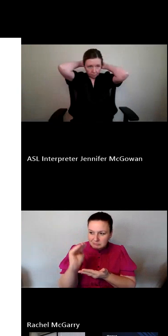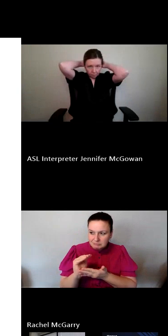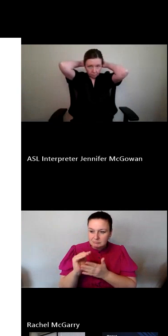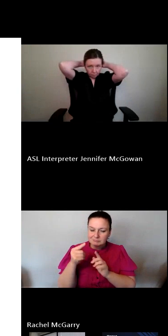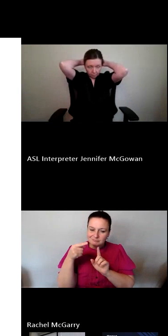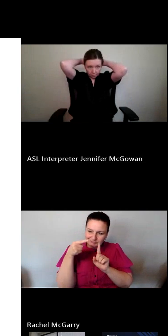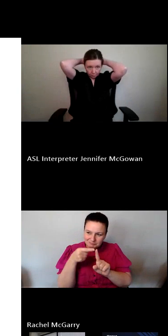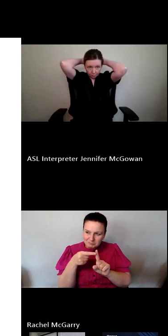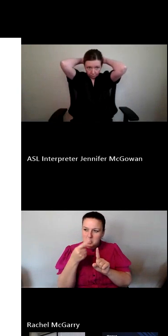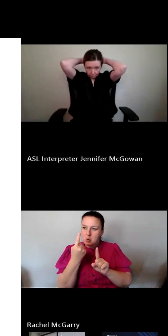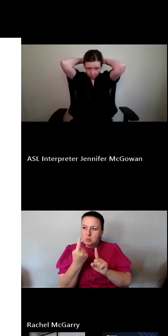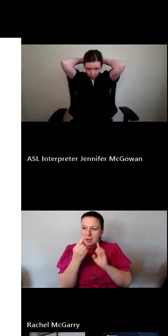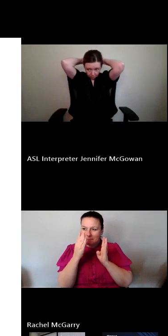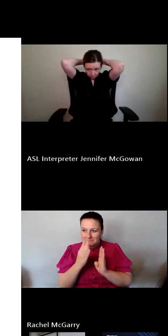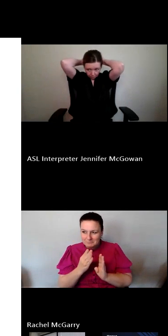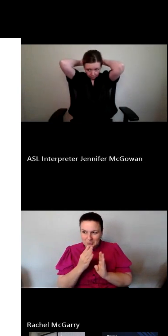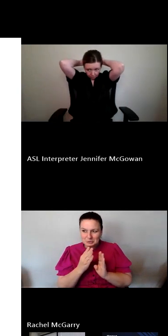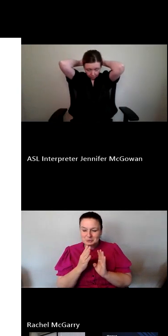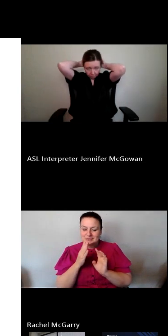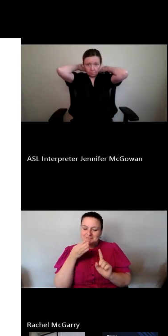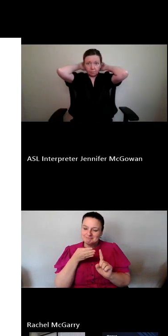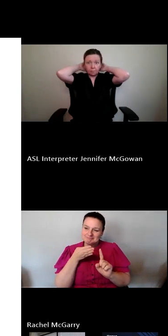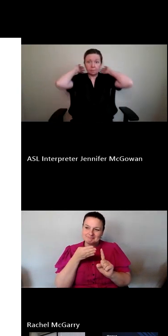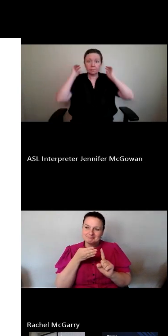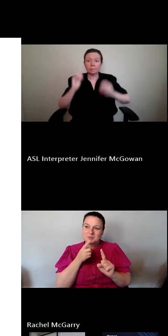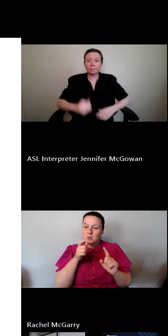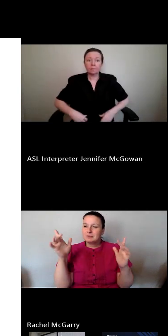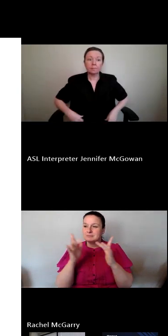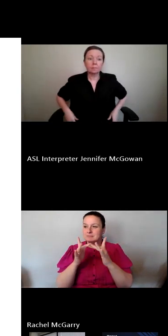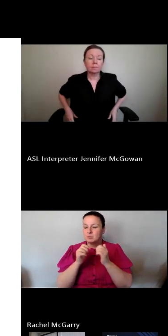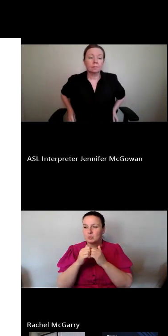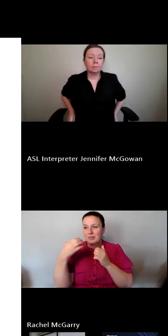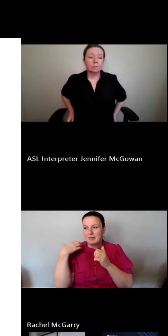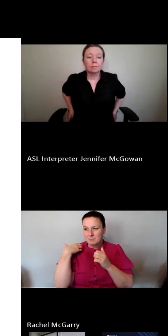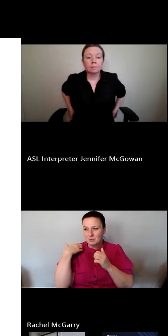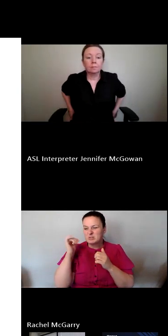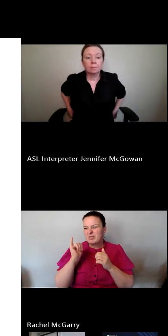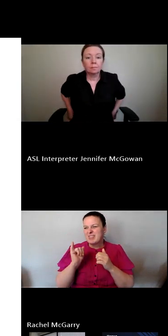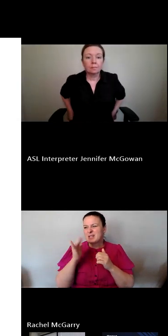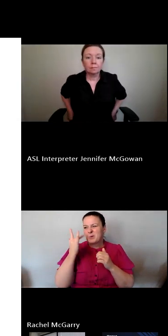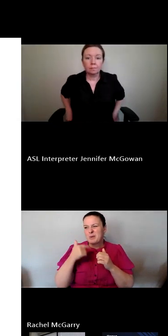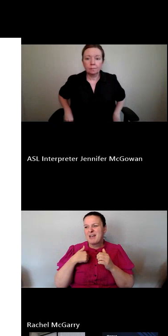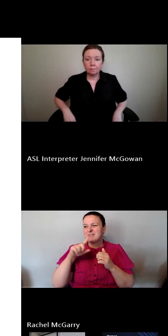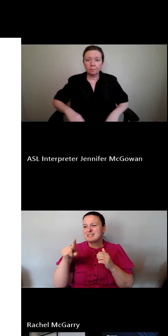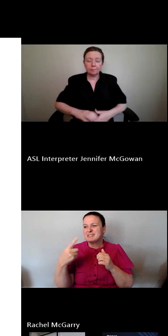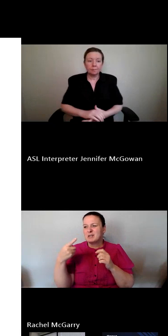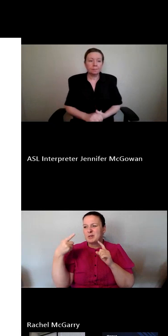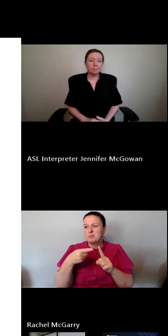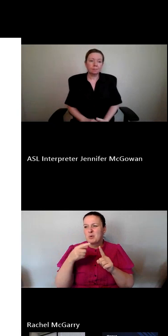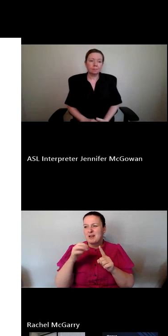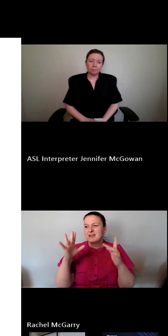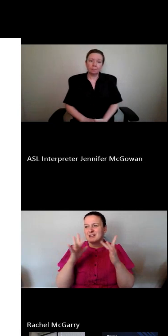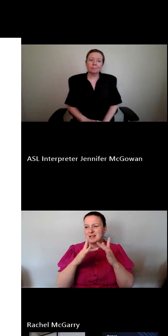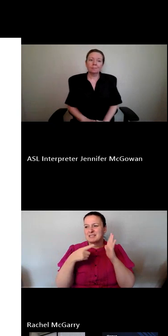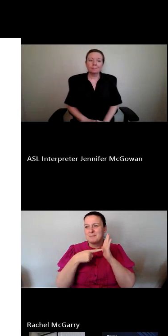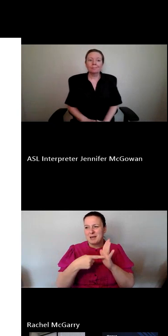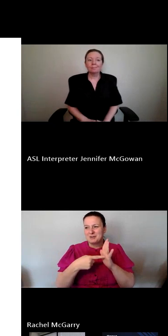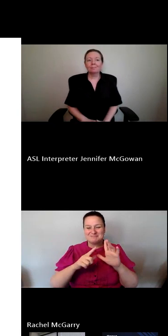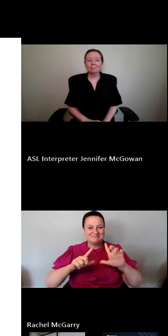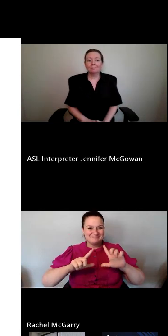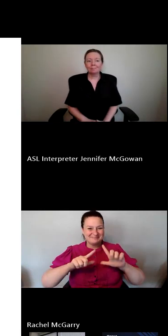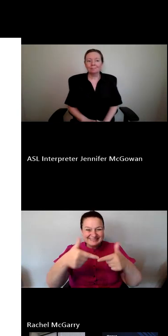of people that are coming into contact with employers. And that's where that single point of contact model comes in.